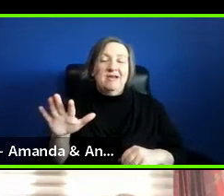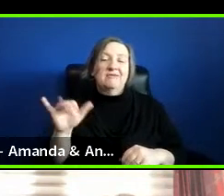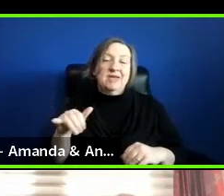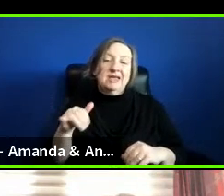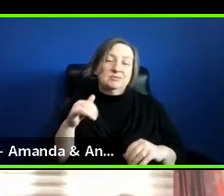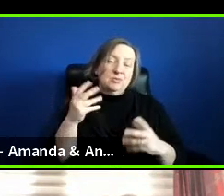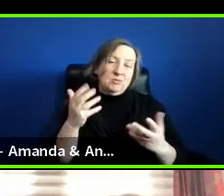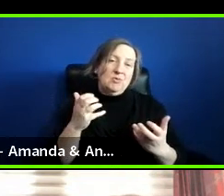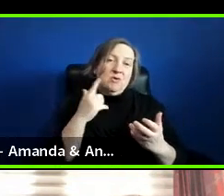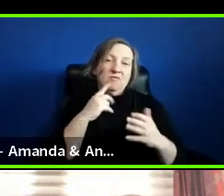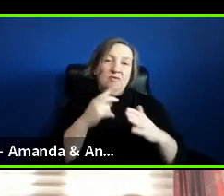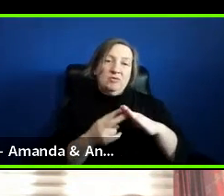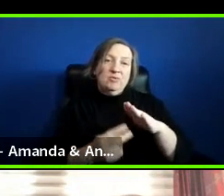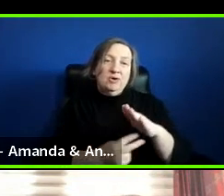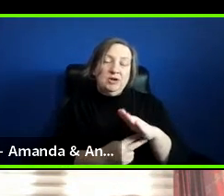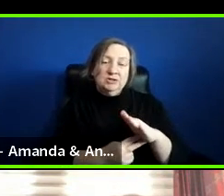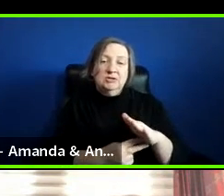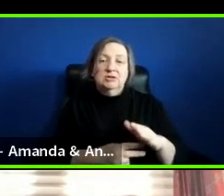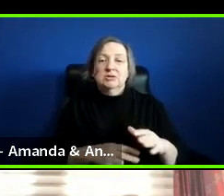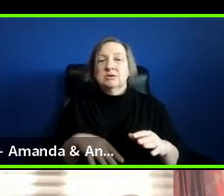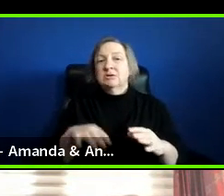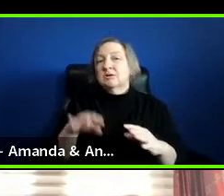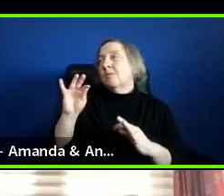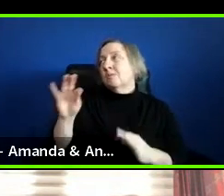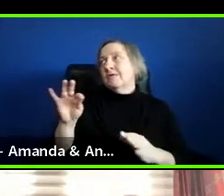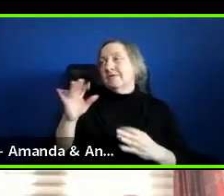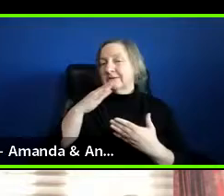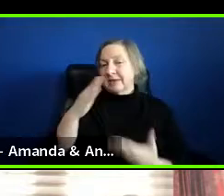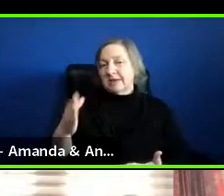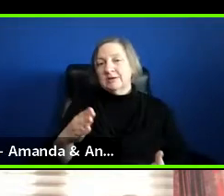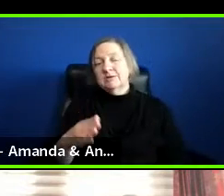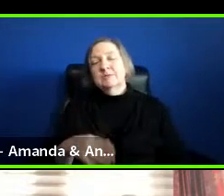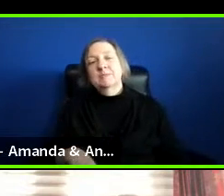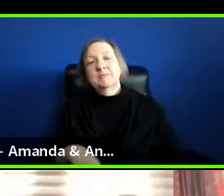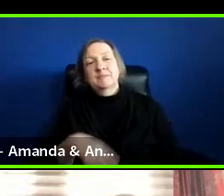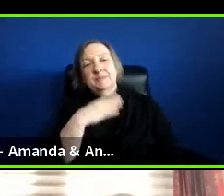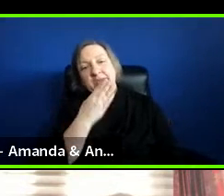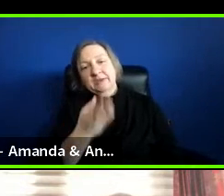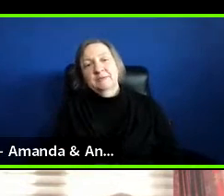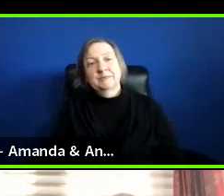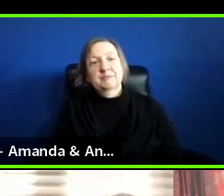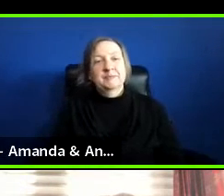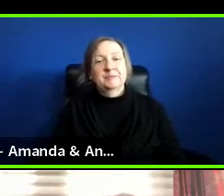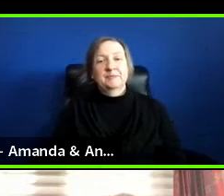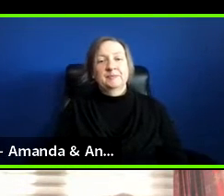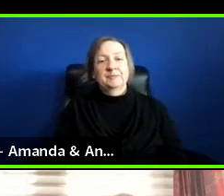at for the bridge. Perfect. On the bridge, yeah. Thank you. Thank you.